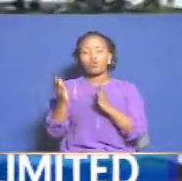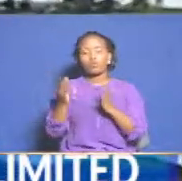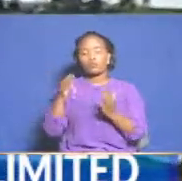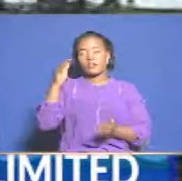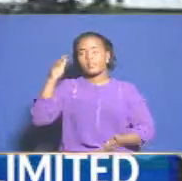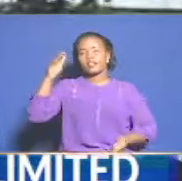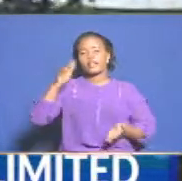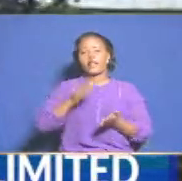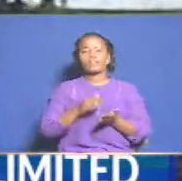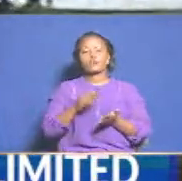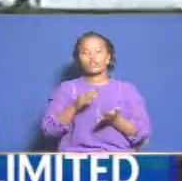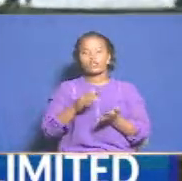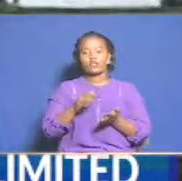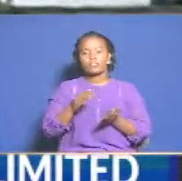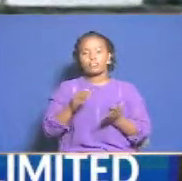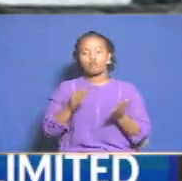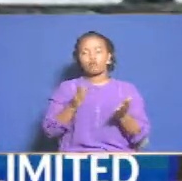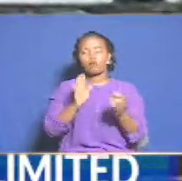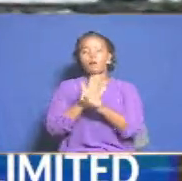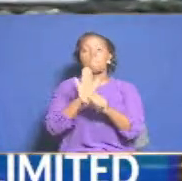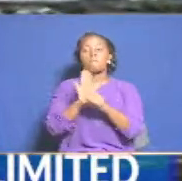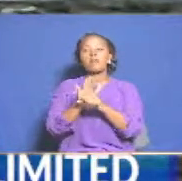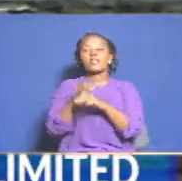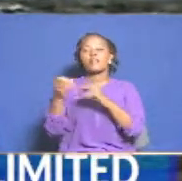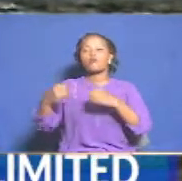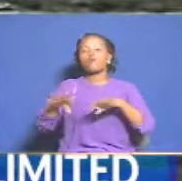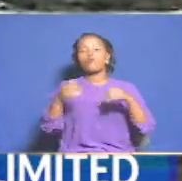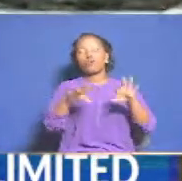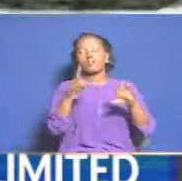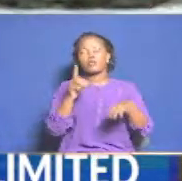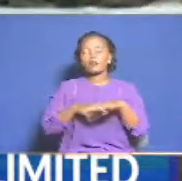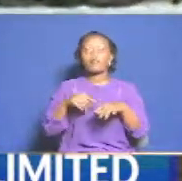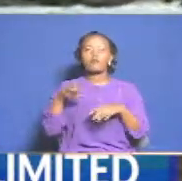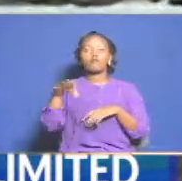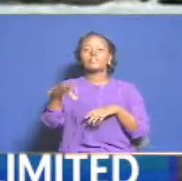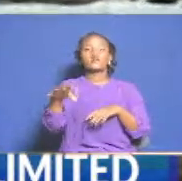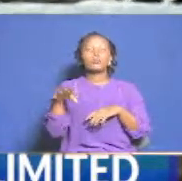reduction in losses during transportation.